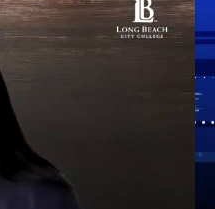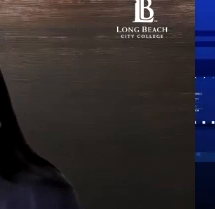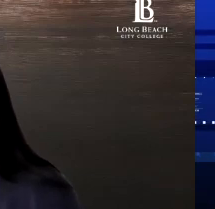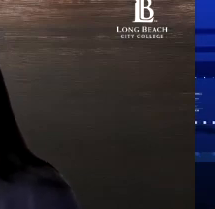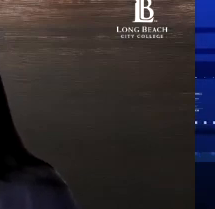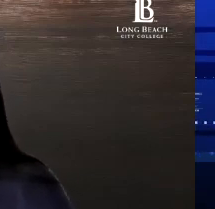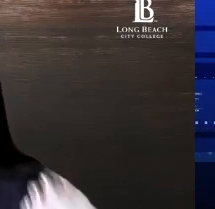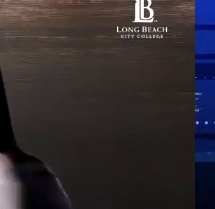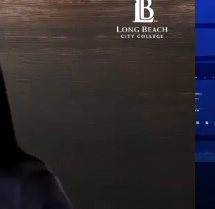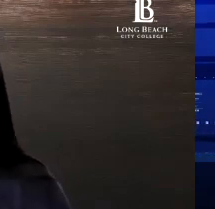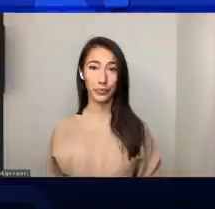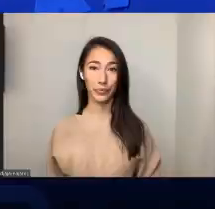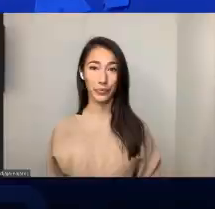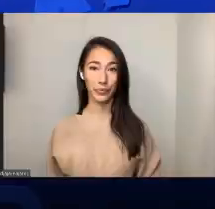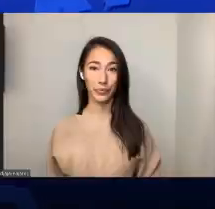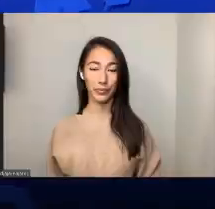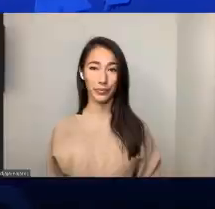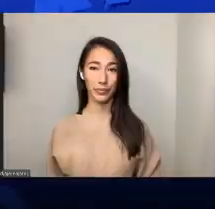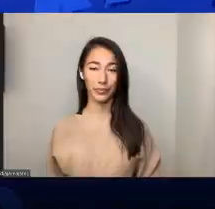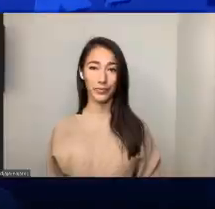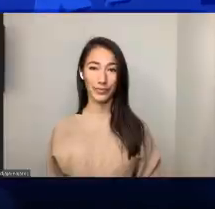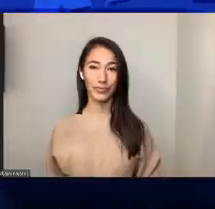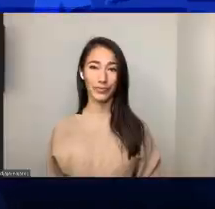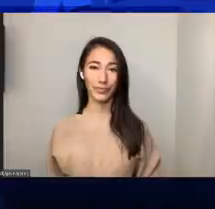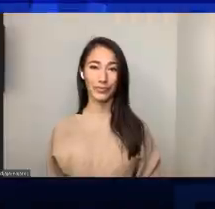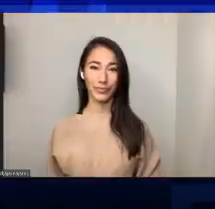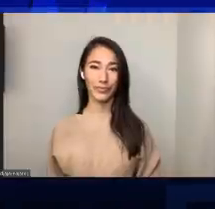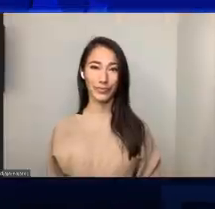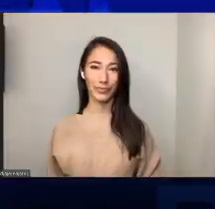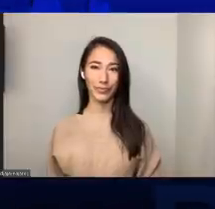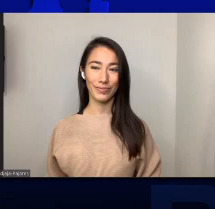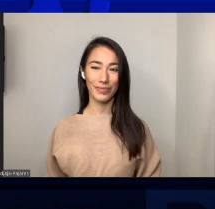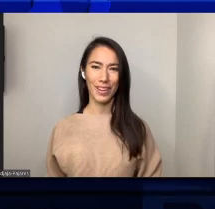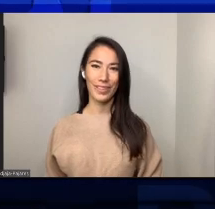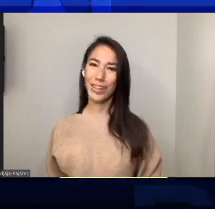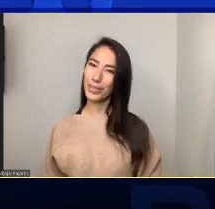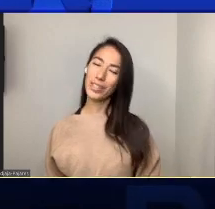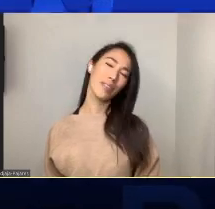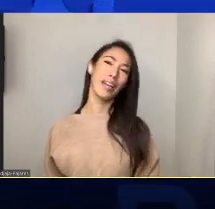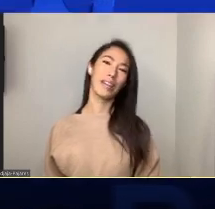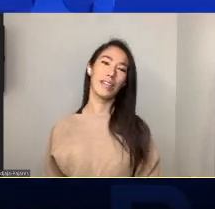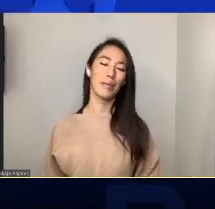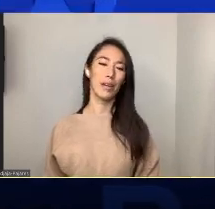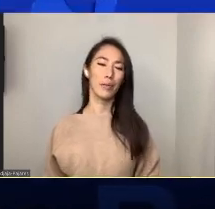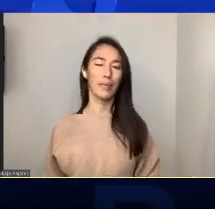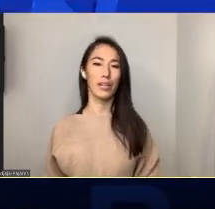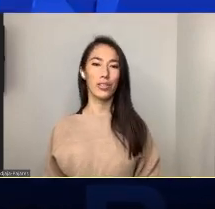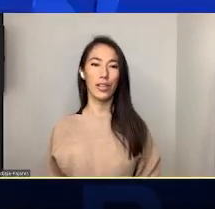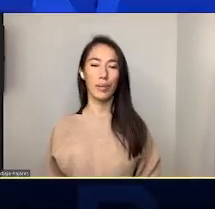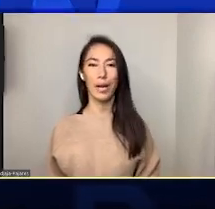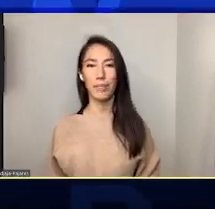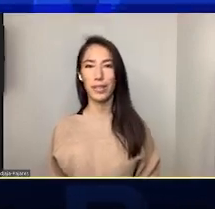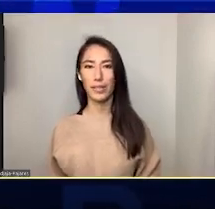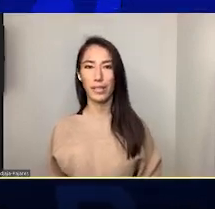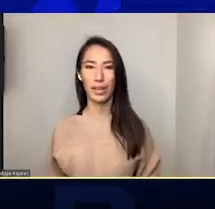And those savings get to be returned to our bond fund to be used in other projects. That's really great. I mean, I would imagine